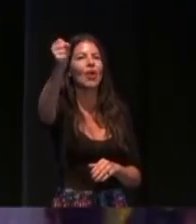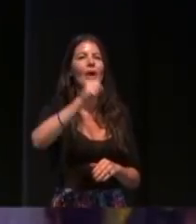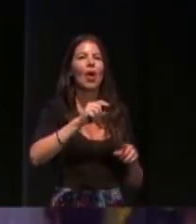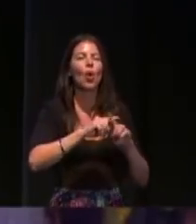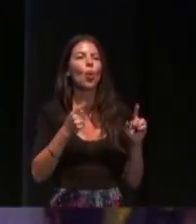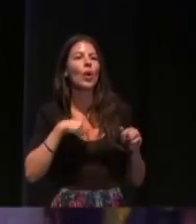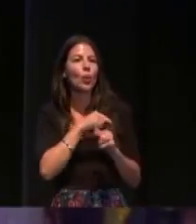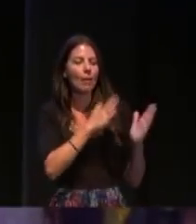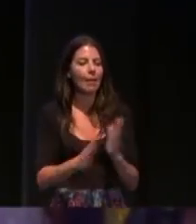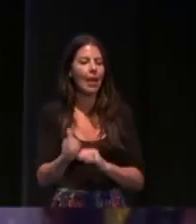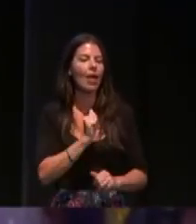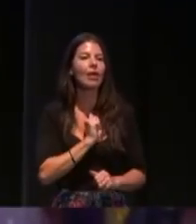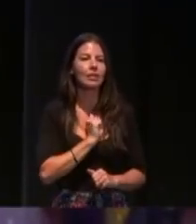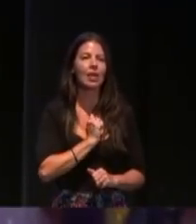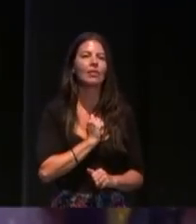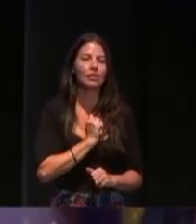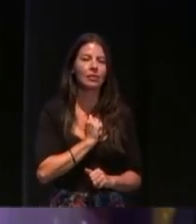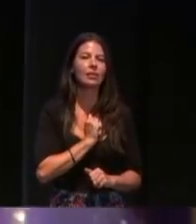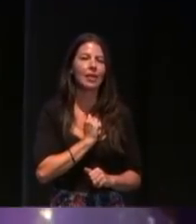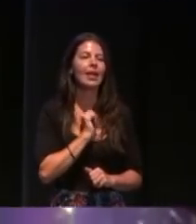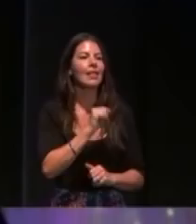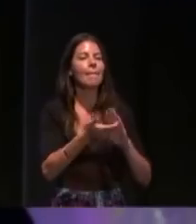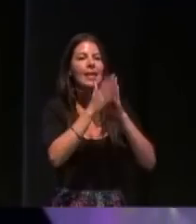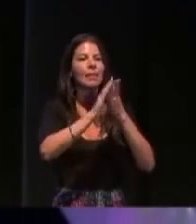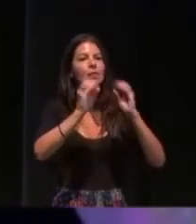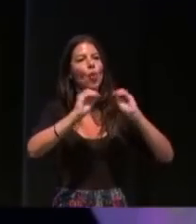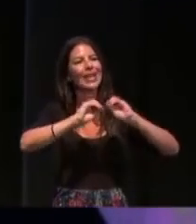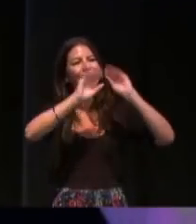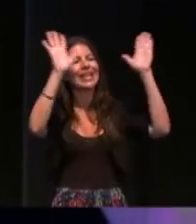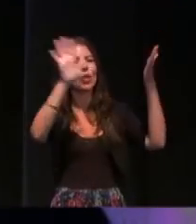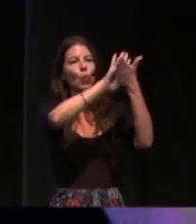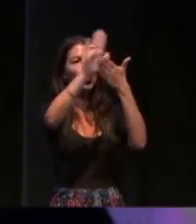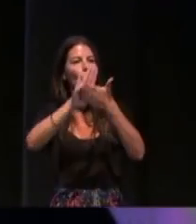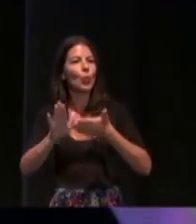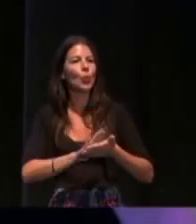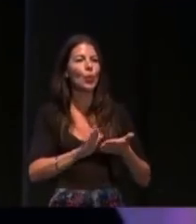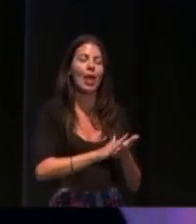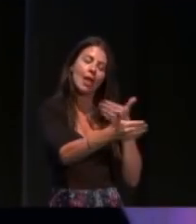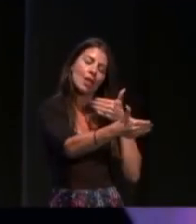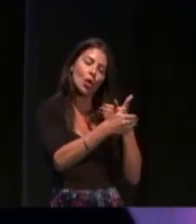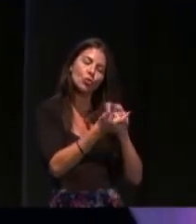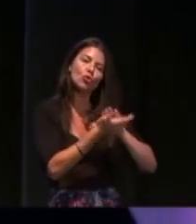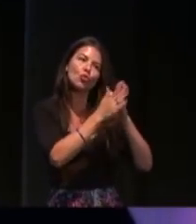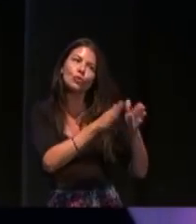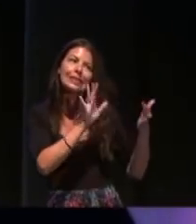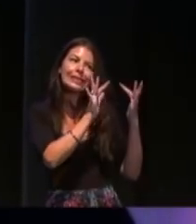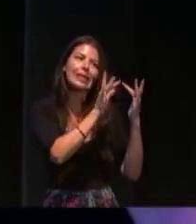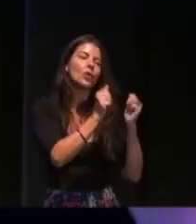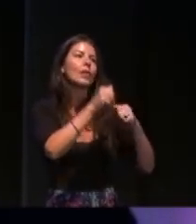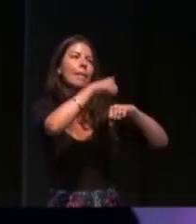And when we prepare ourselves, that gets cleared out. The closer you get to the mountaintop, the steeper the mountain is.